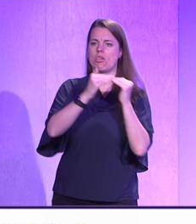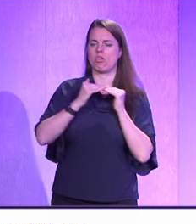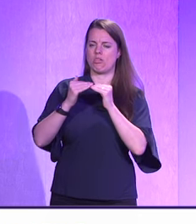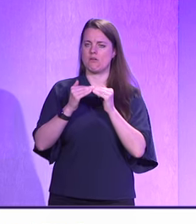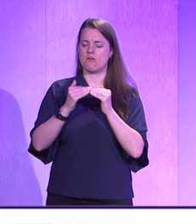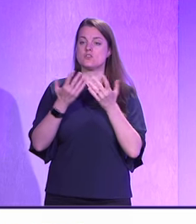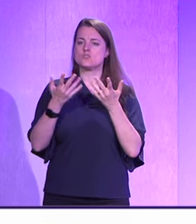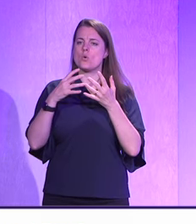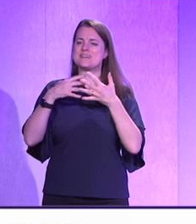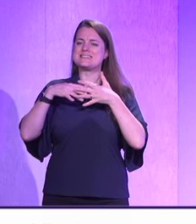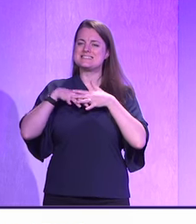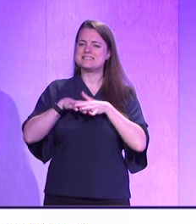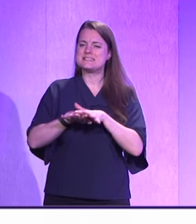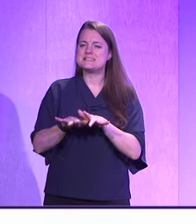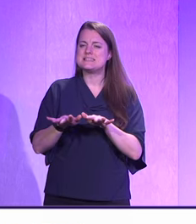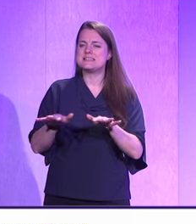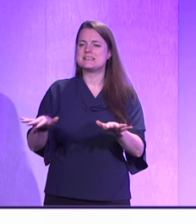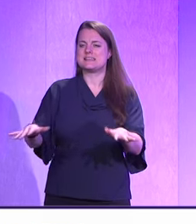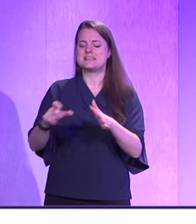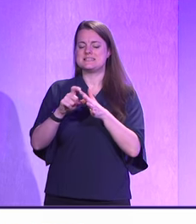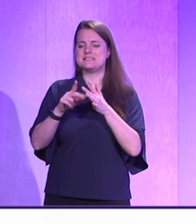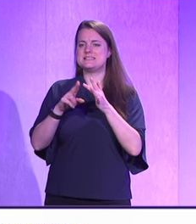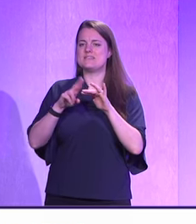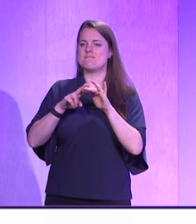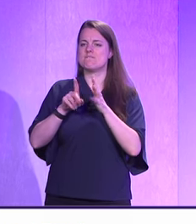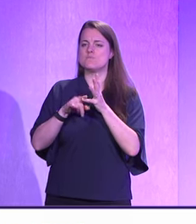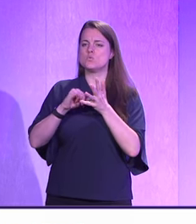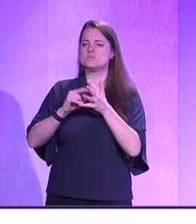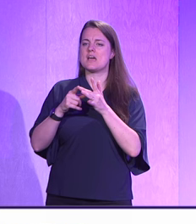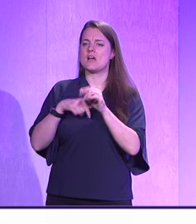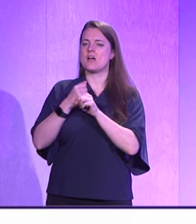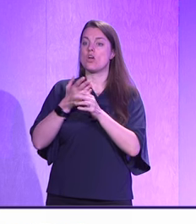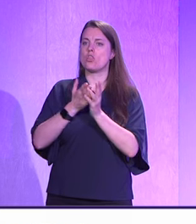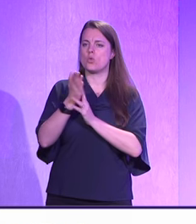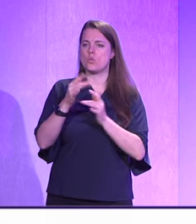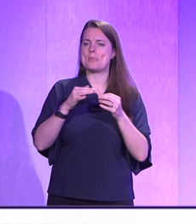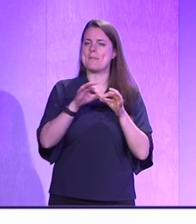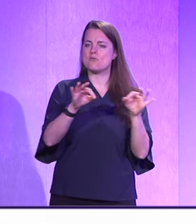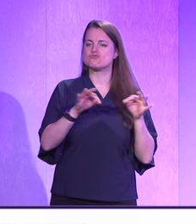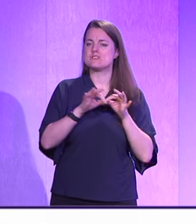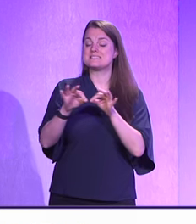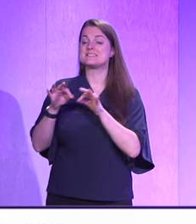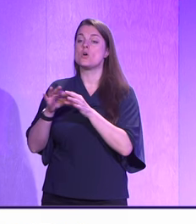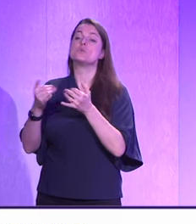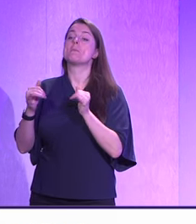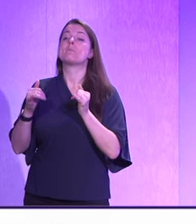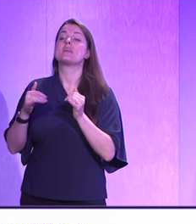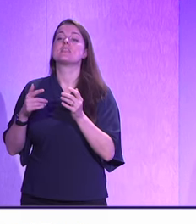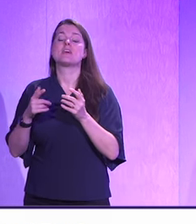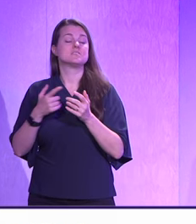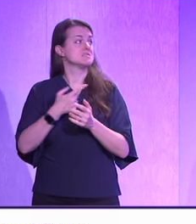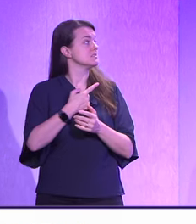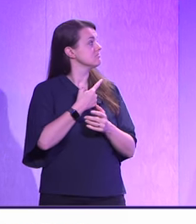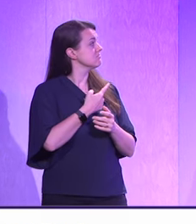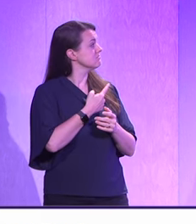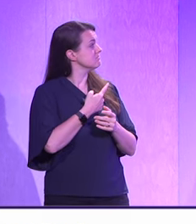Like diffusing, actively diffusing knowledge across team boundaries. So imagine some incense or room sticks